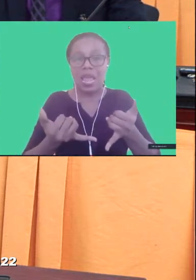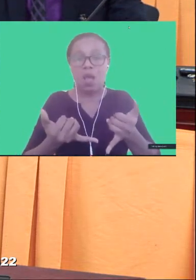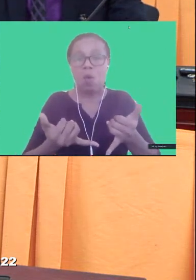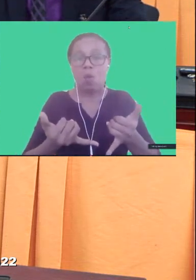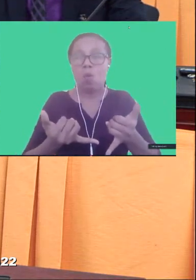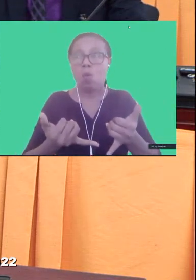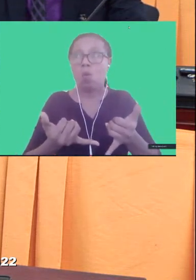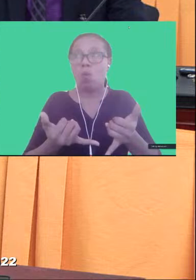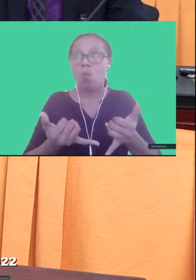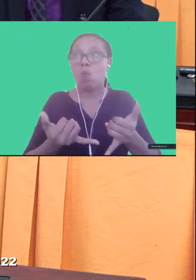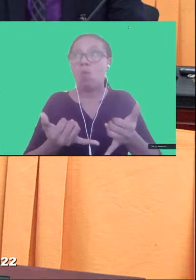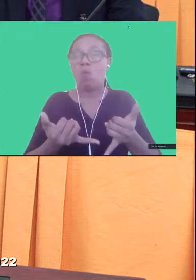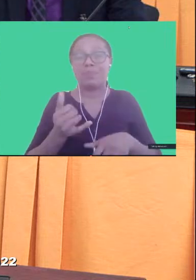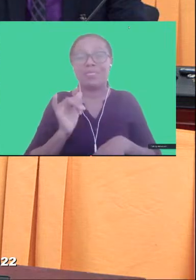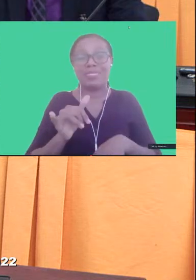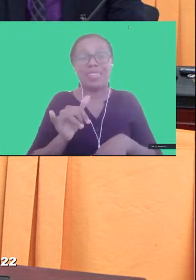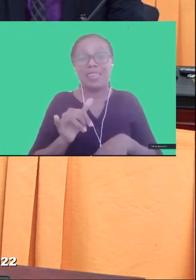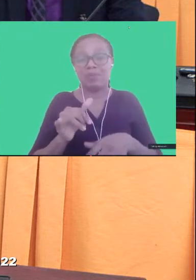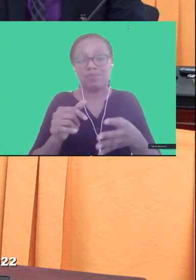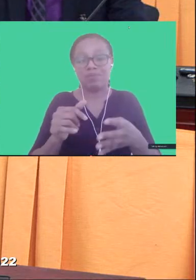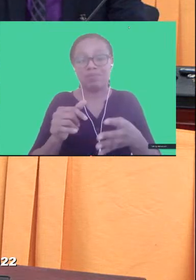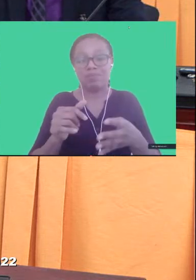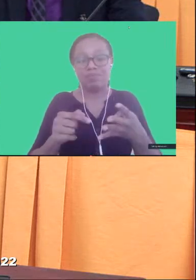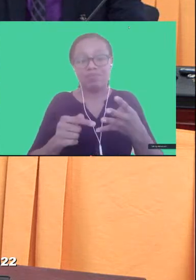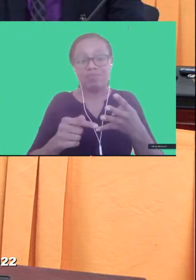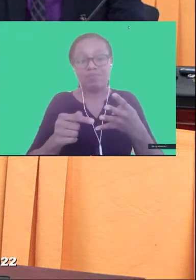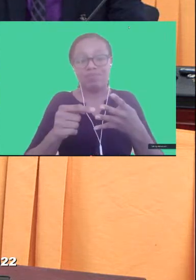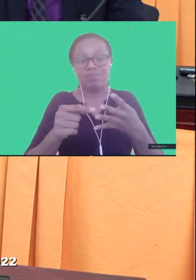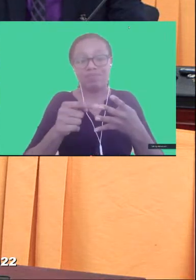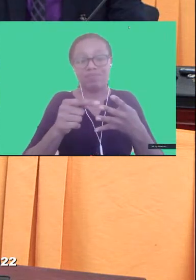for Barbados, largely because of the fact that the